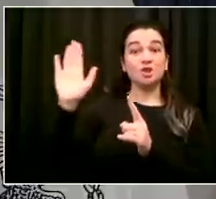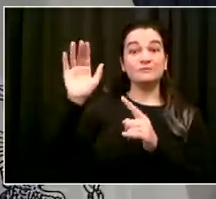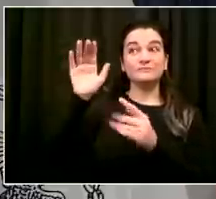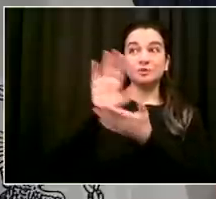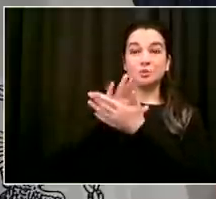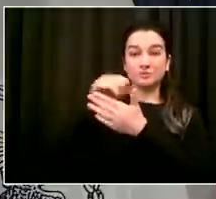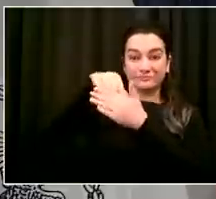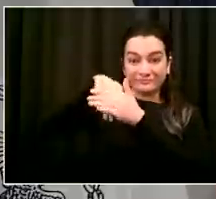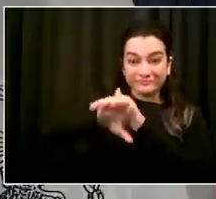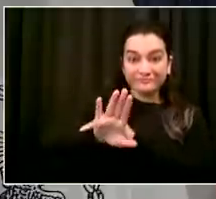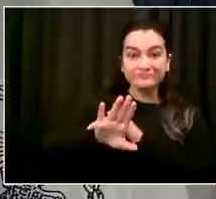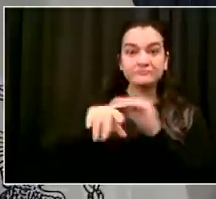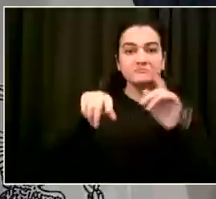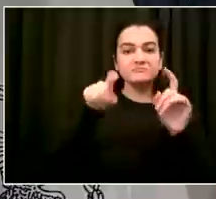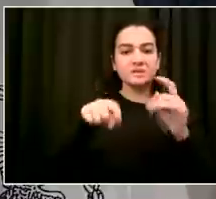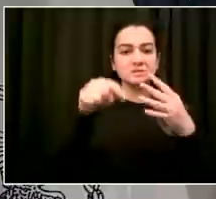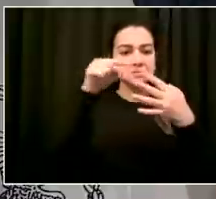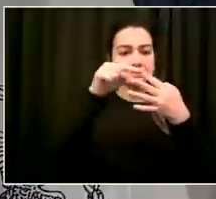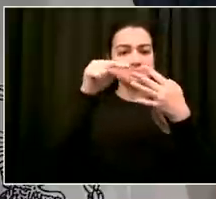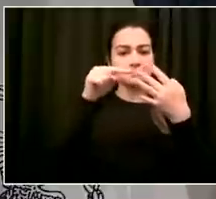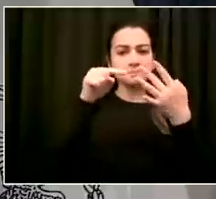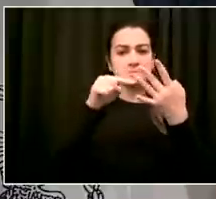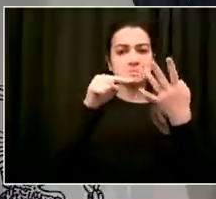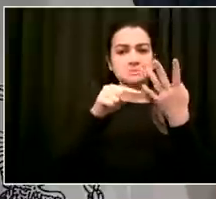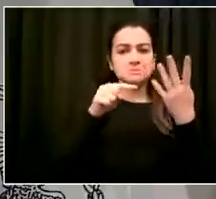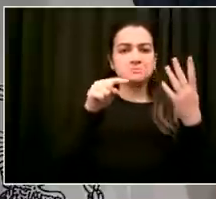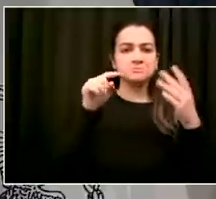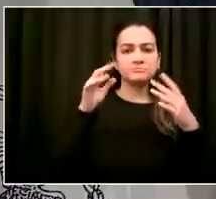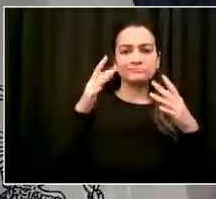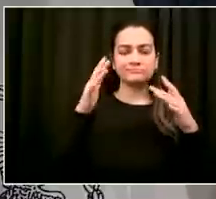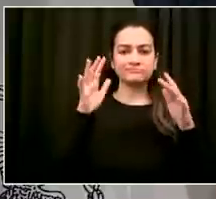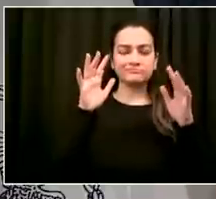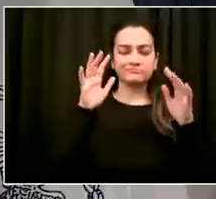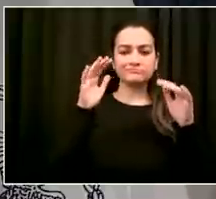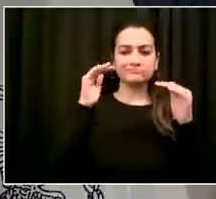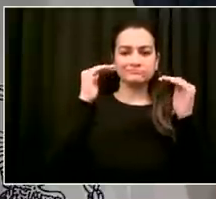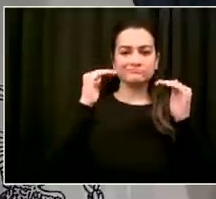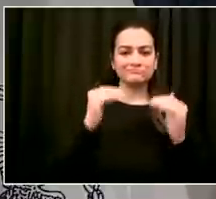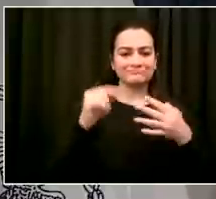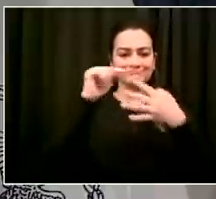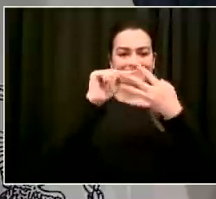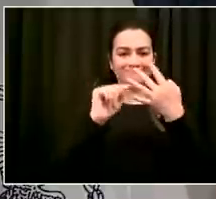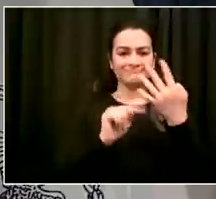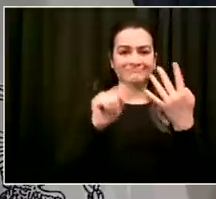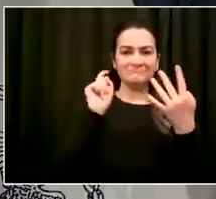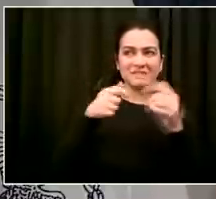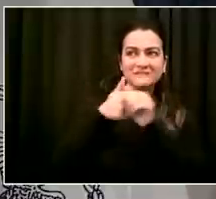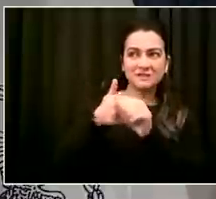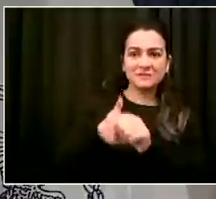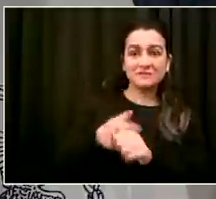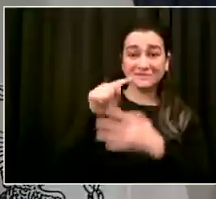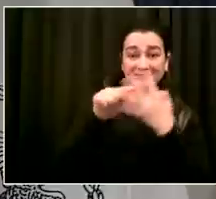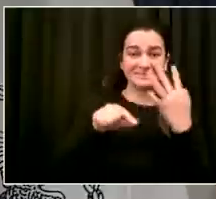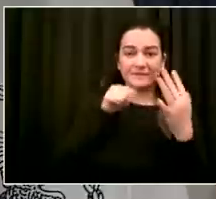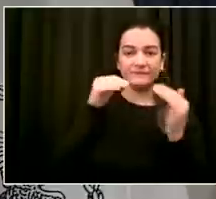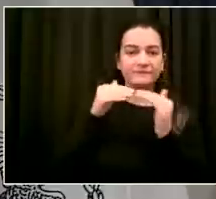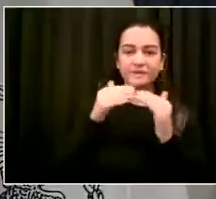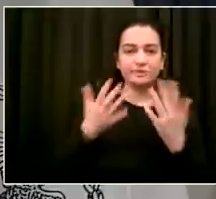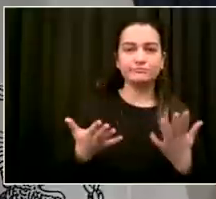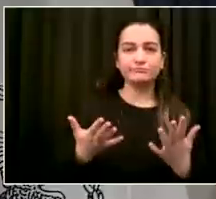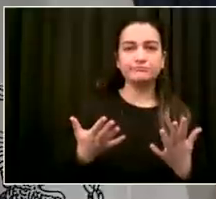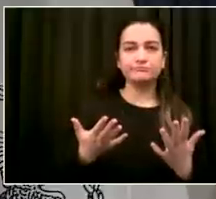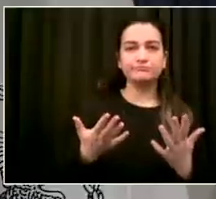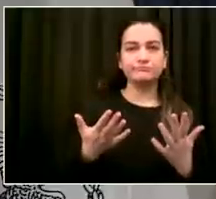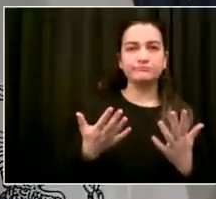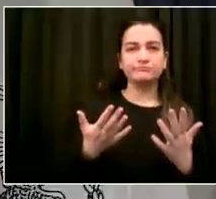that they could make it happen. It was something they could do logistically, do